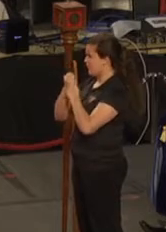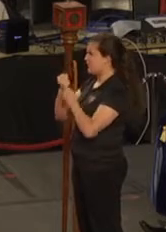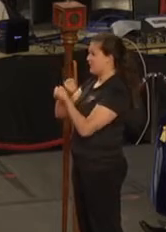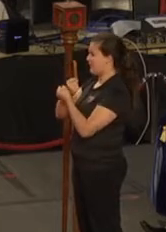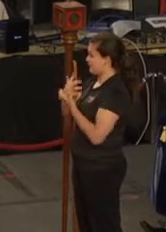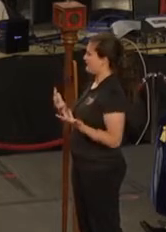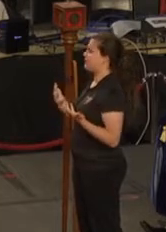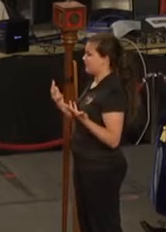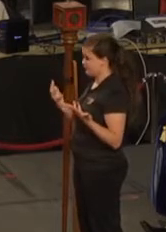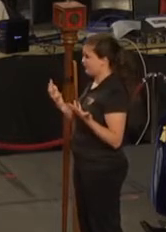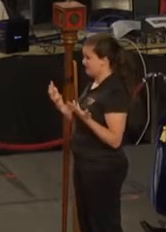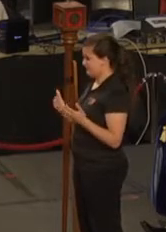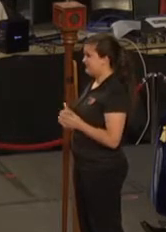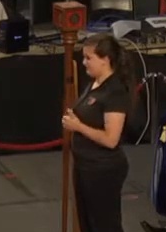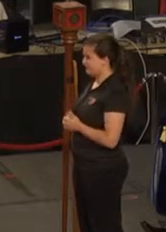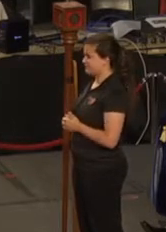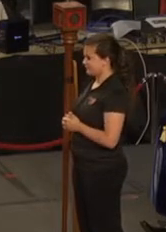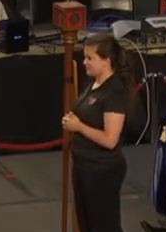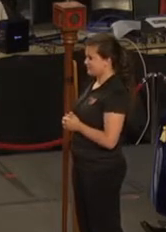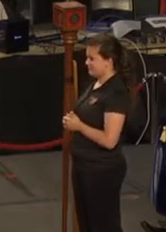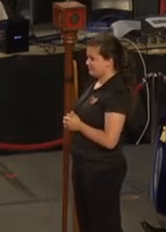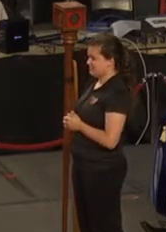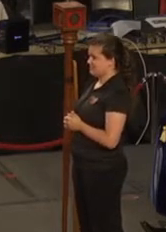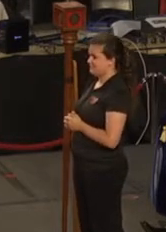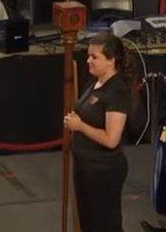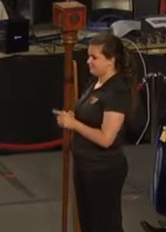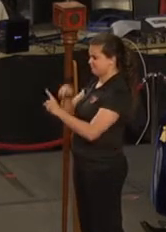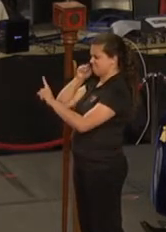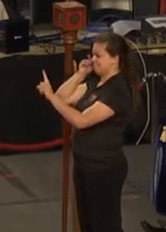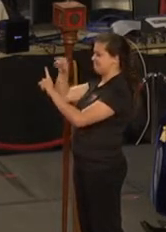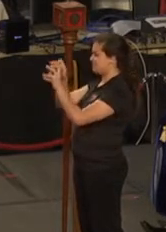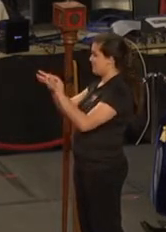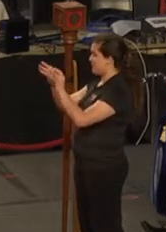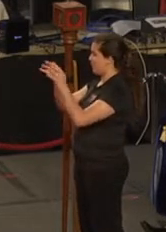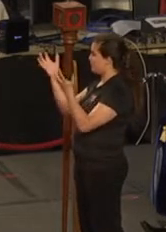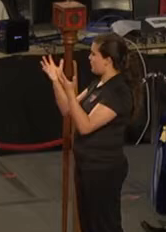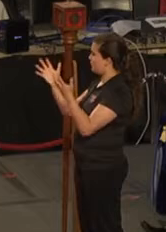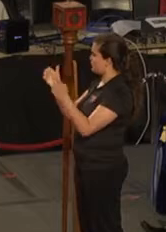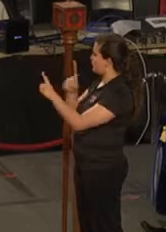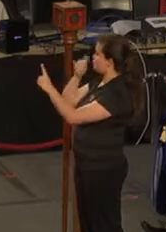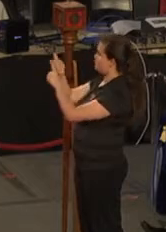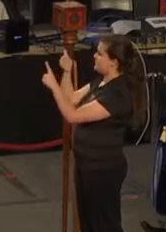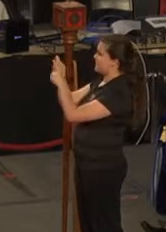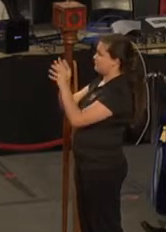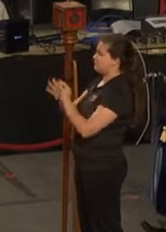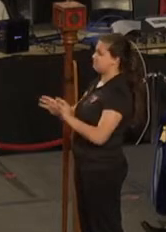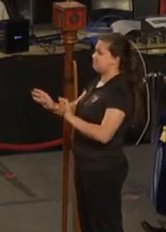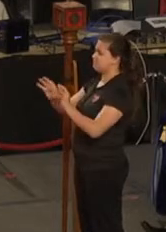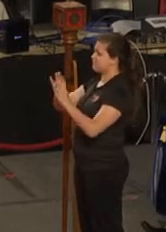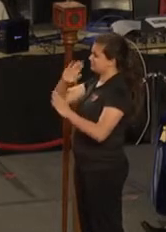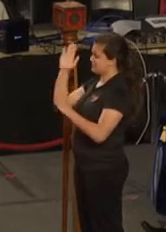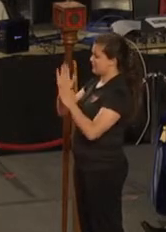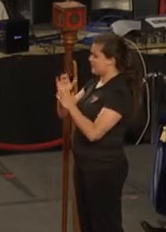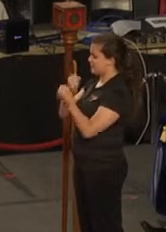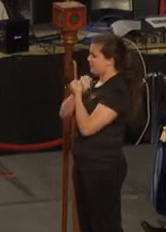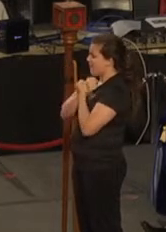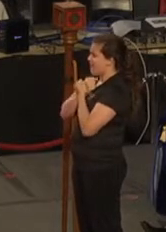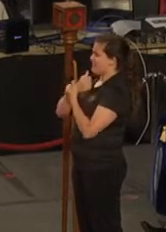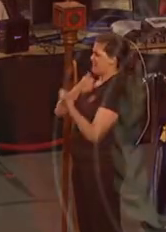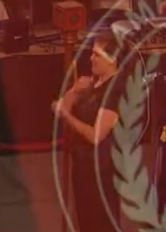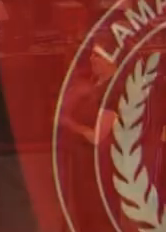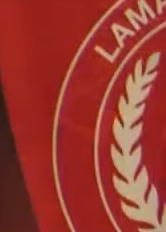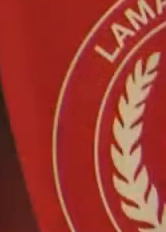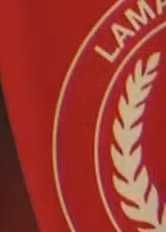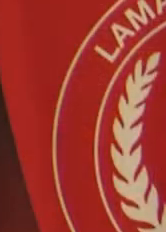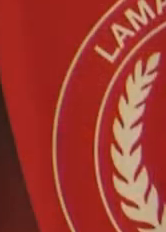did. The key here is know and love yourself first. Then you'll know when